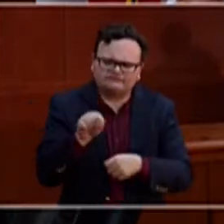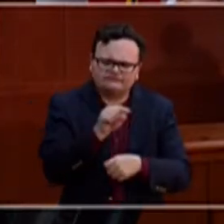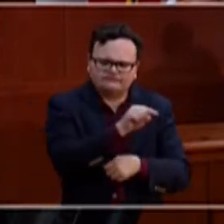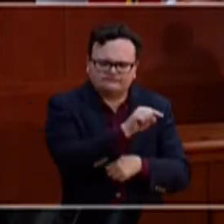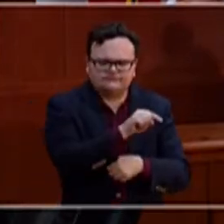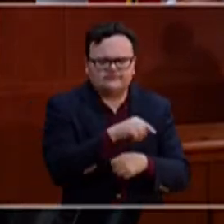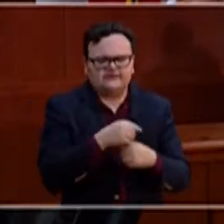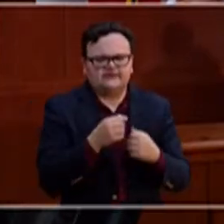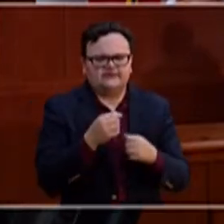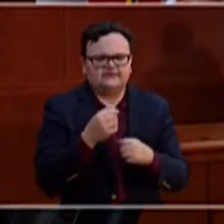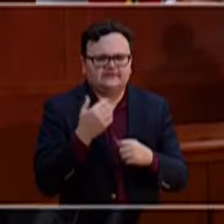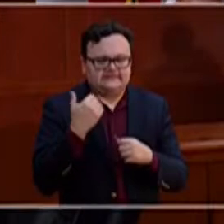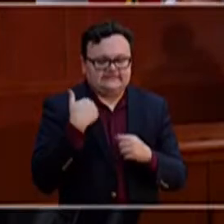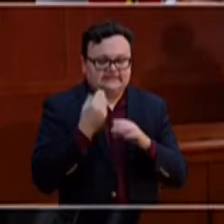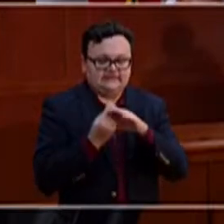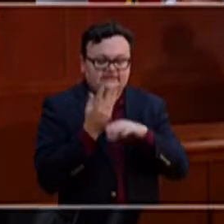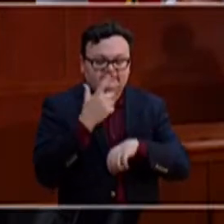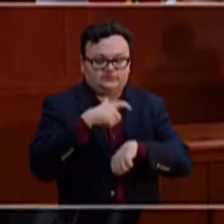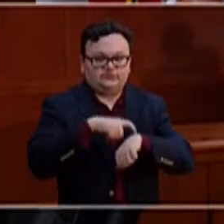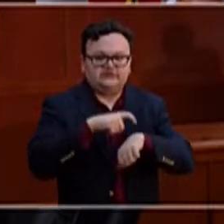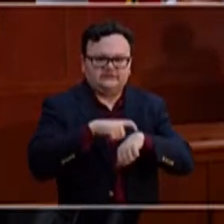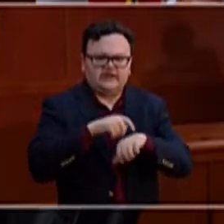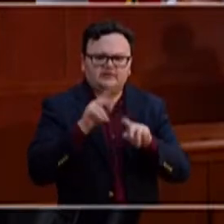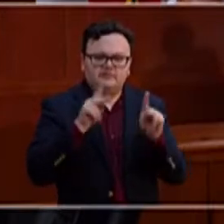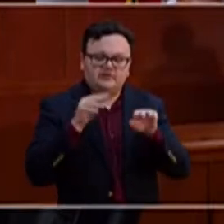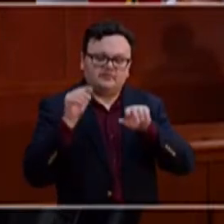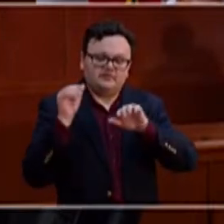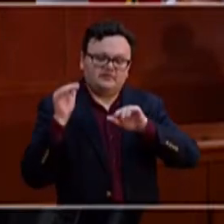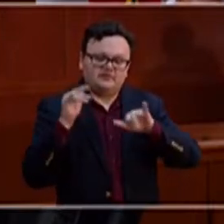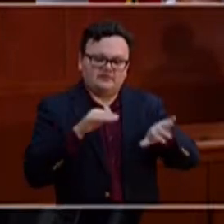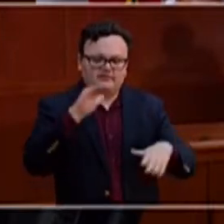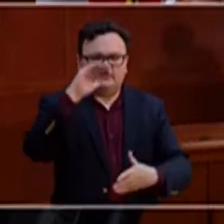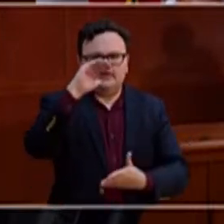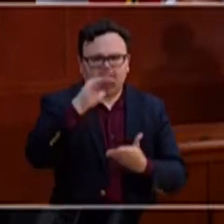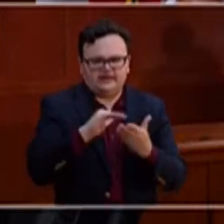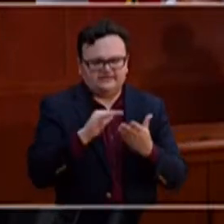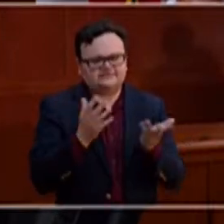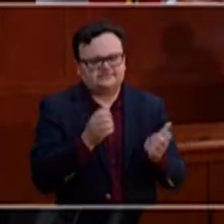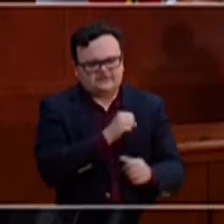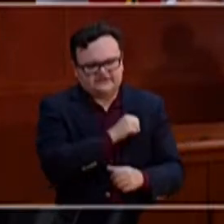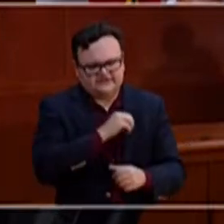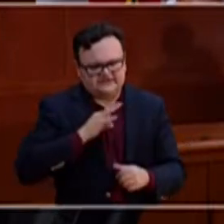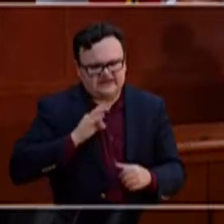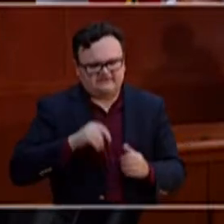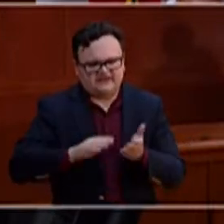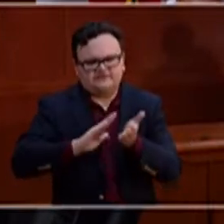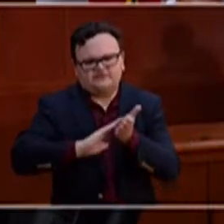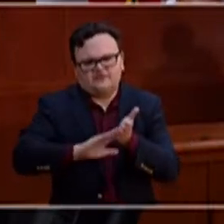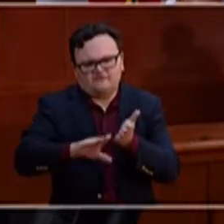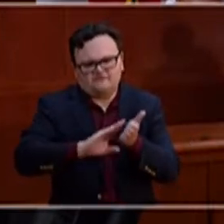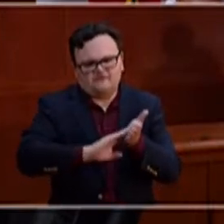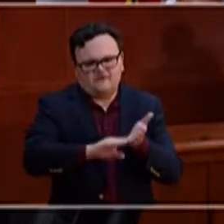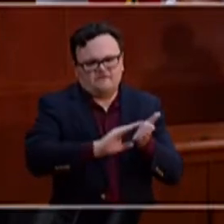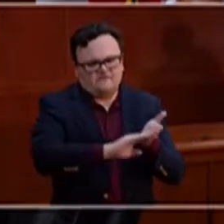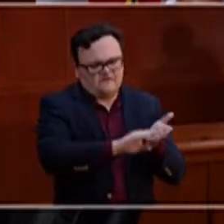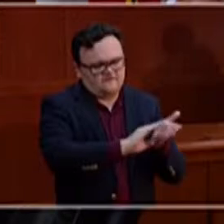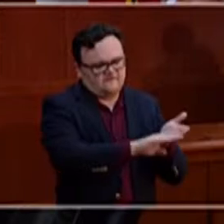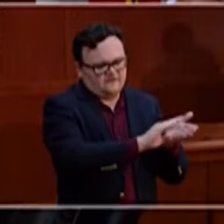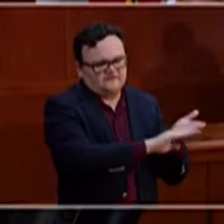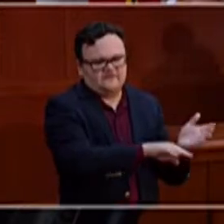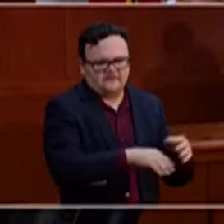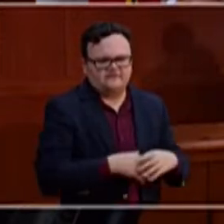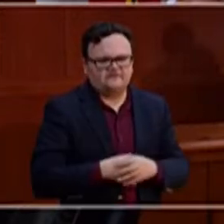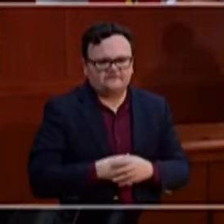our facilities, many of which did one of two things. So furloughed staff, some eliminated. Of course,